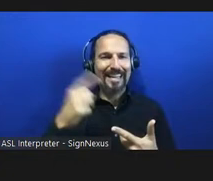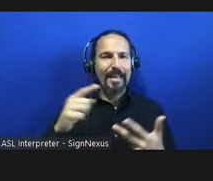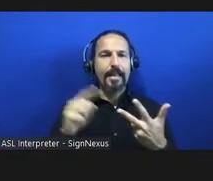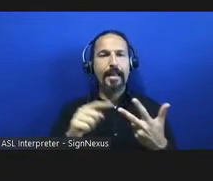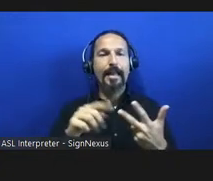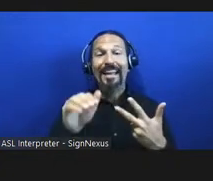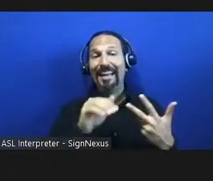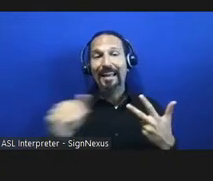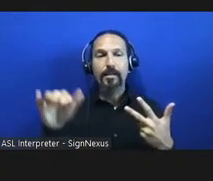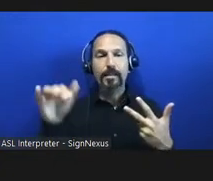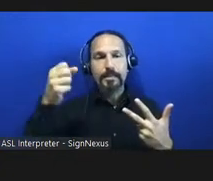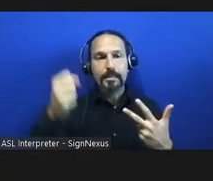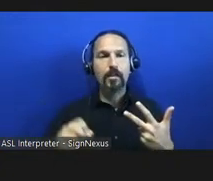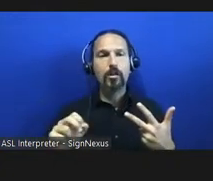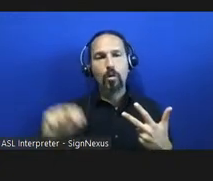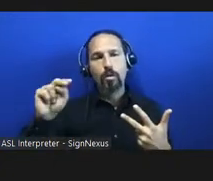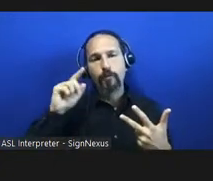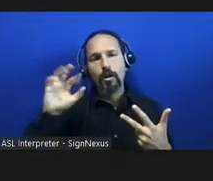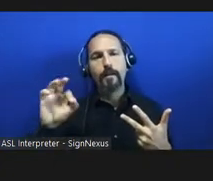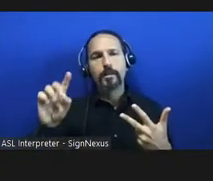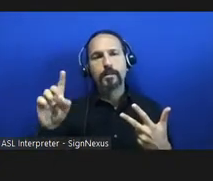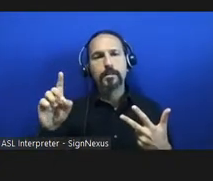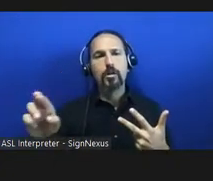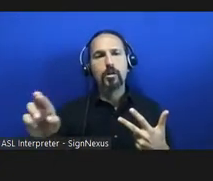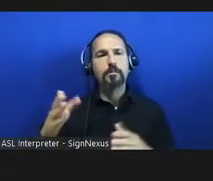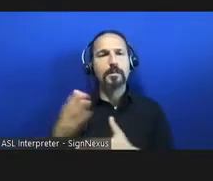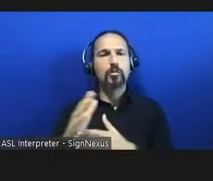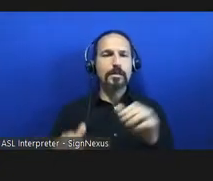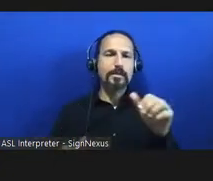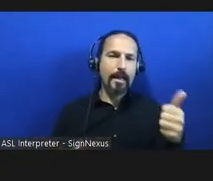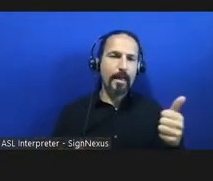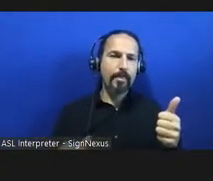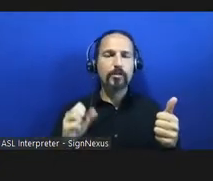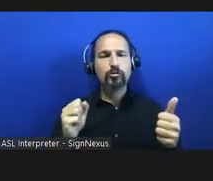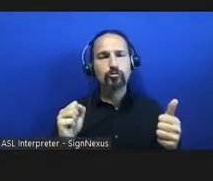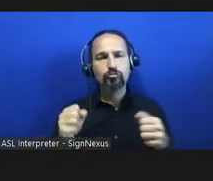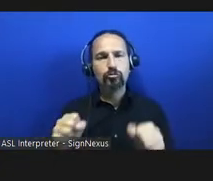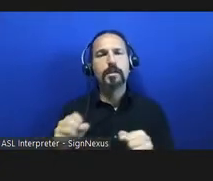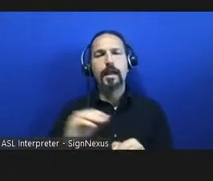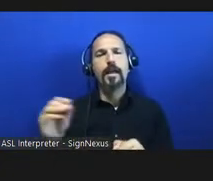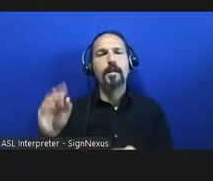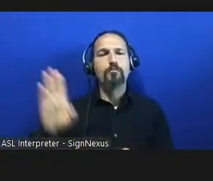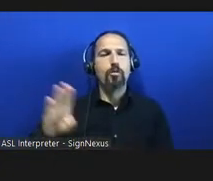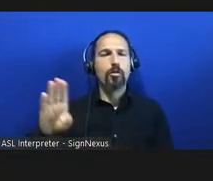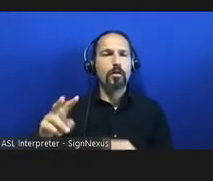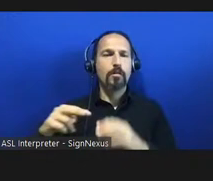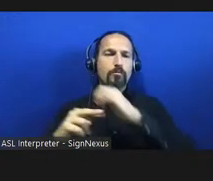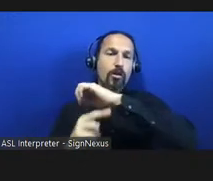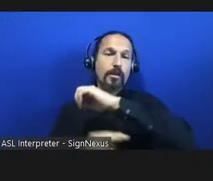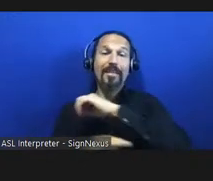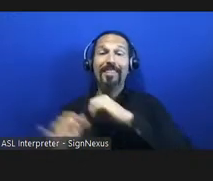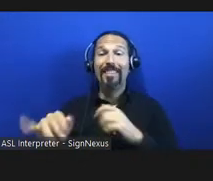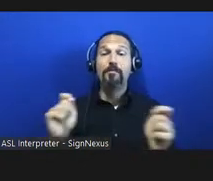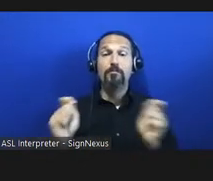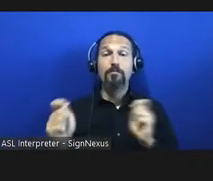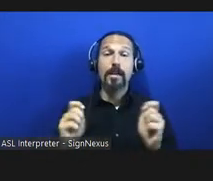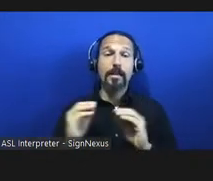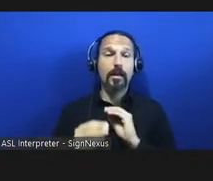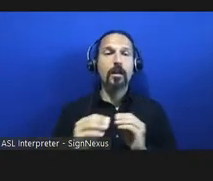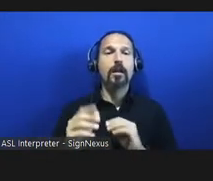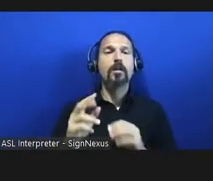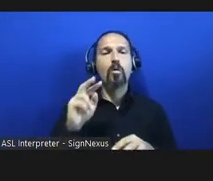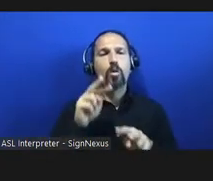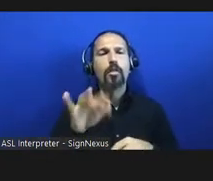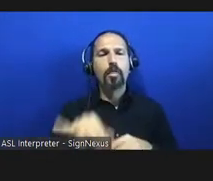the evening the southbound and Northbound FDR Drive between East 10th Street and Brooklyn Bridge for mitigation the project sponsors Implement a